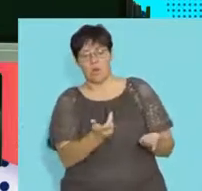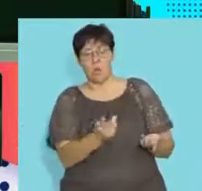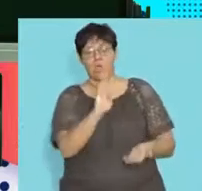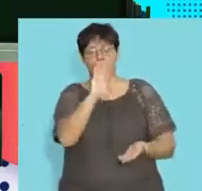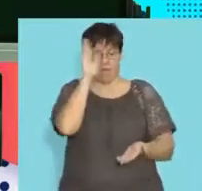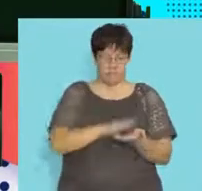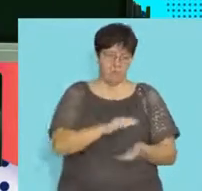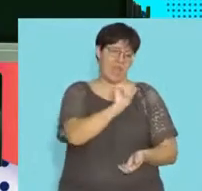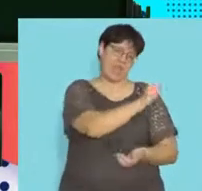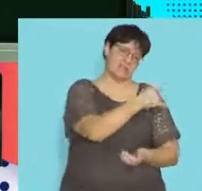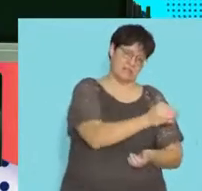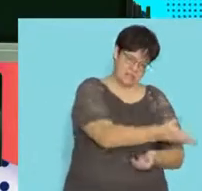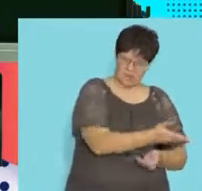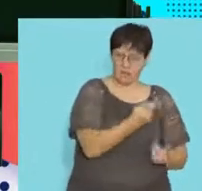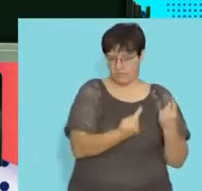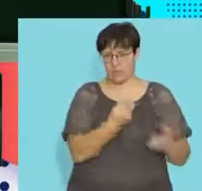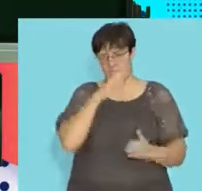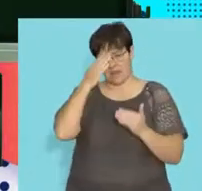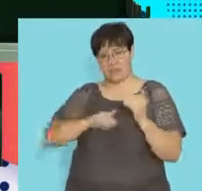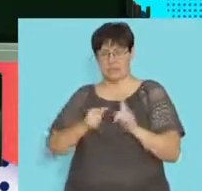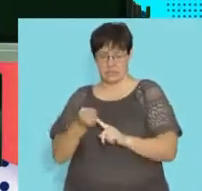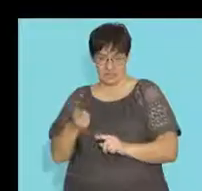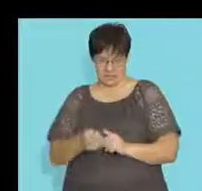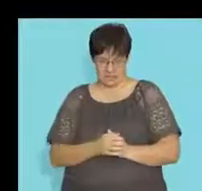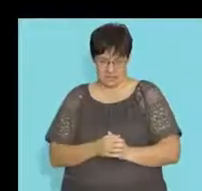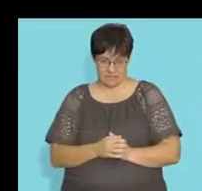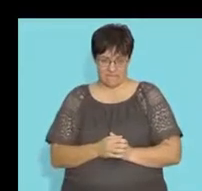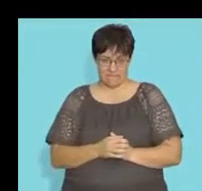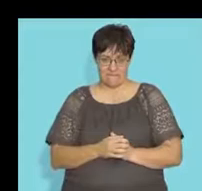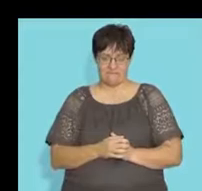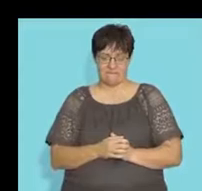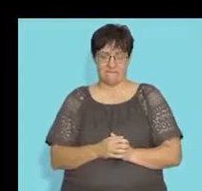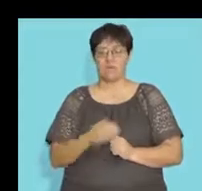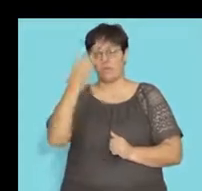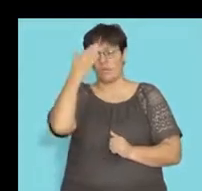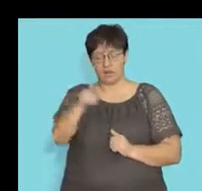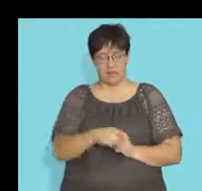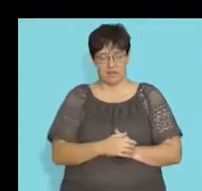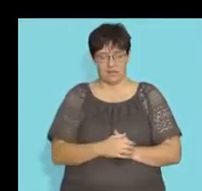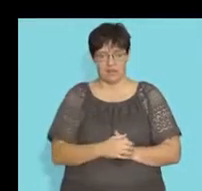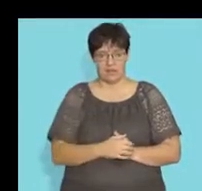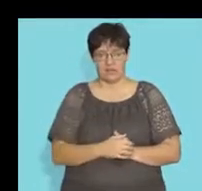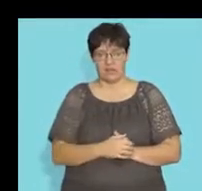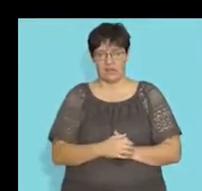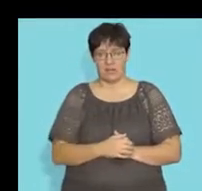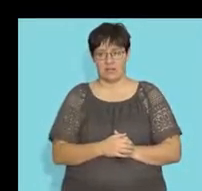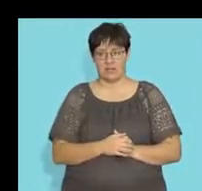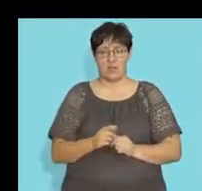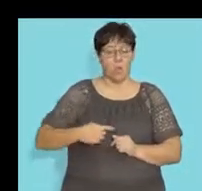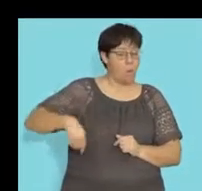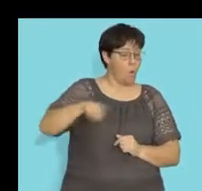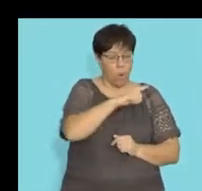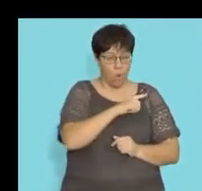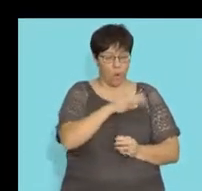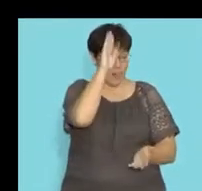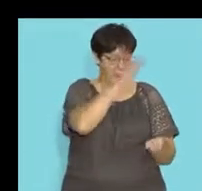only way that we know we now have an endpoint. So this is also known when